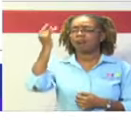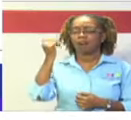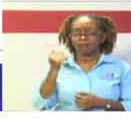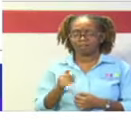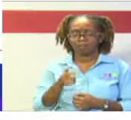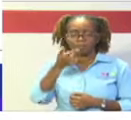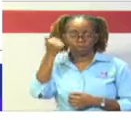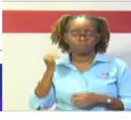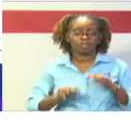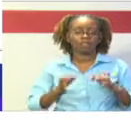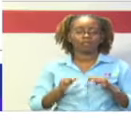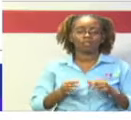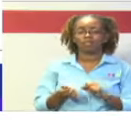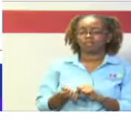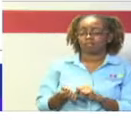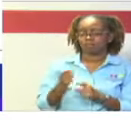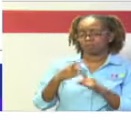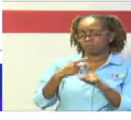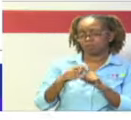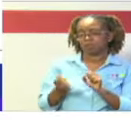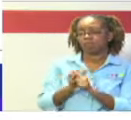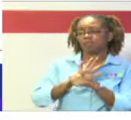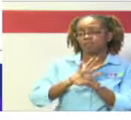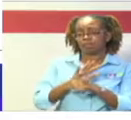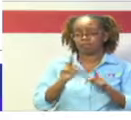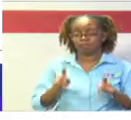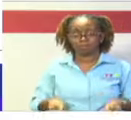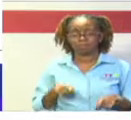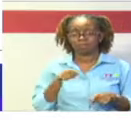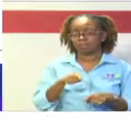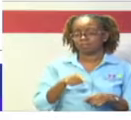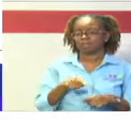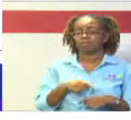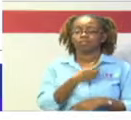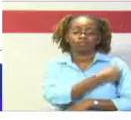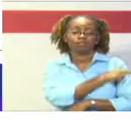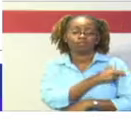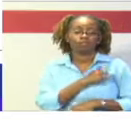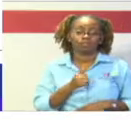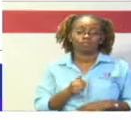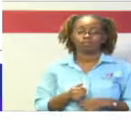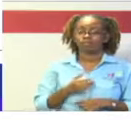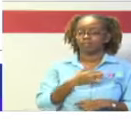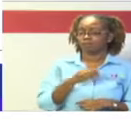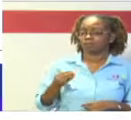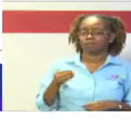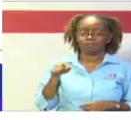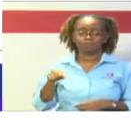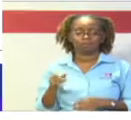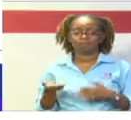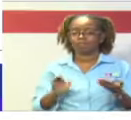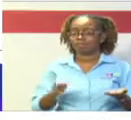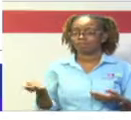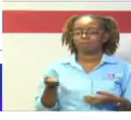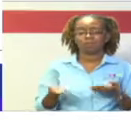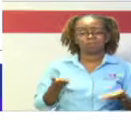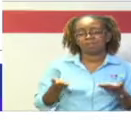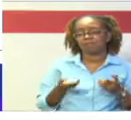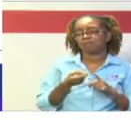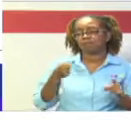patient is warded and they have comorbidities, and let's say, for example, they die of heart disease or kidney failure, are they still